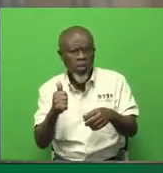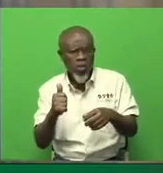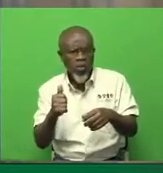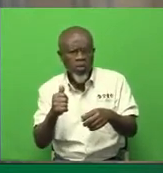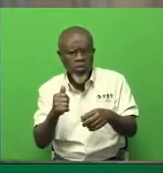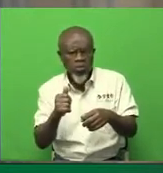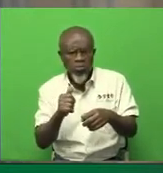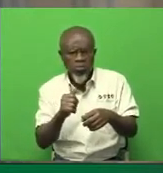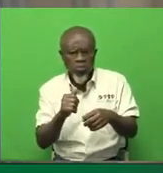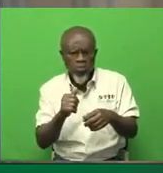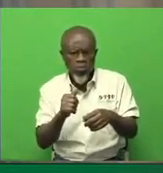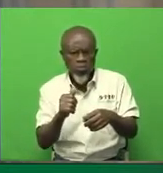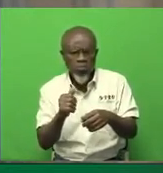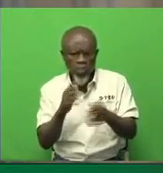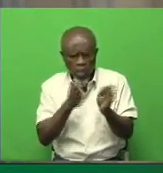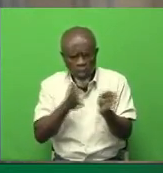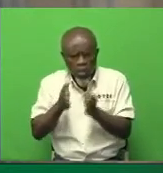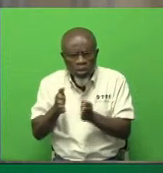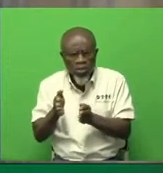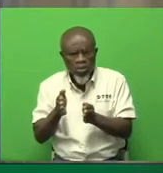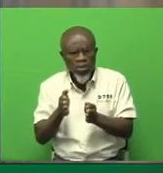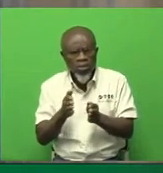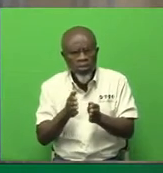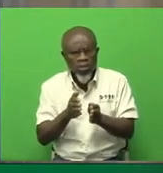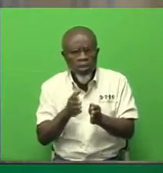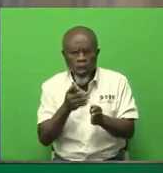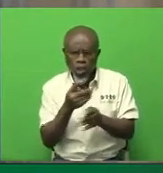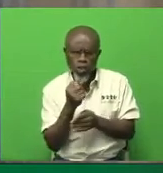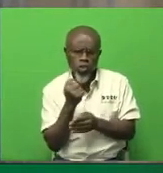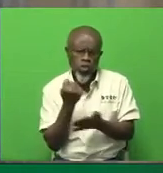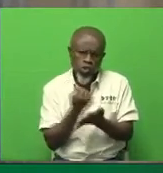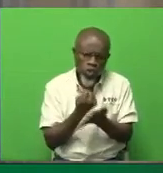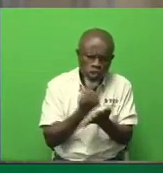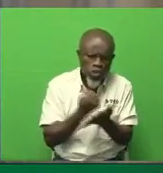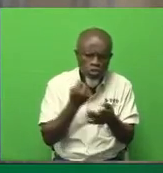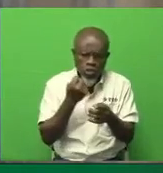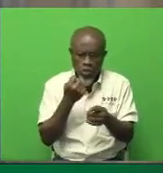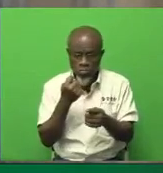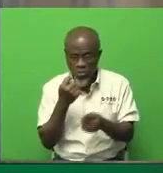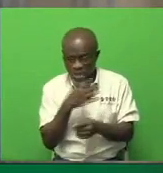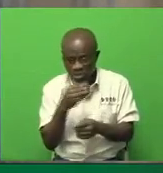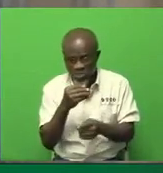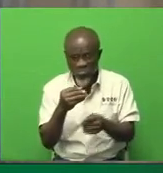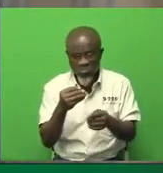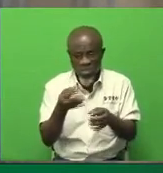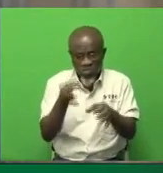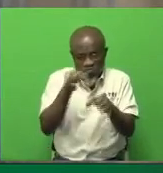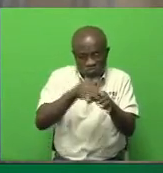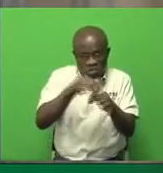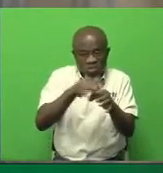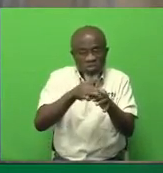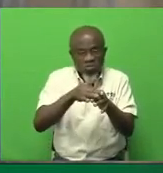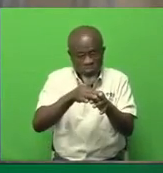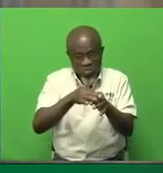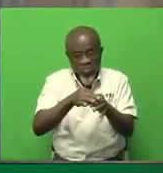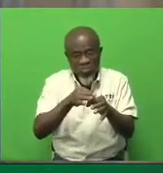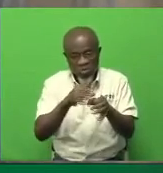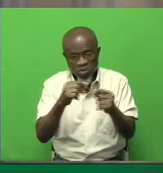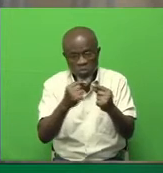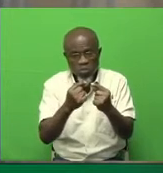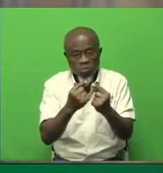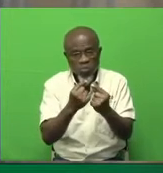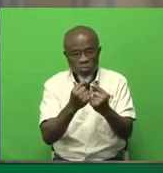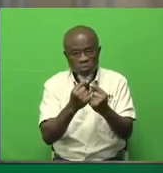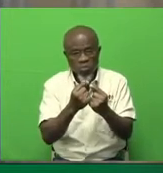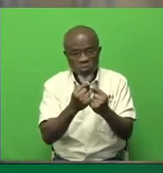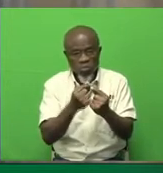an investment promotion agency and what is this is a merger of the function